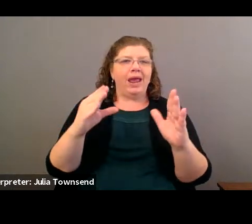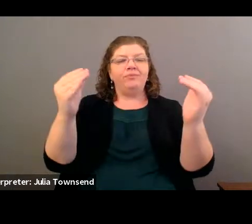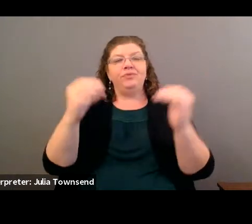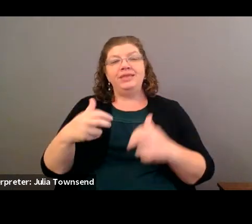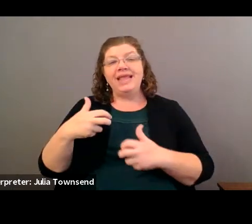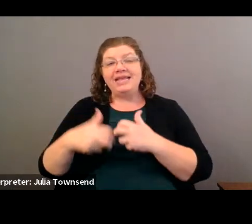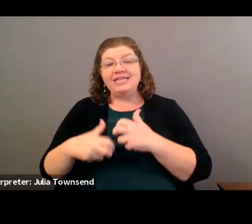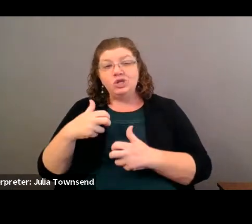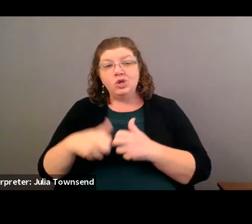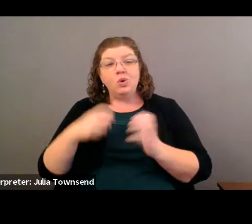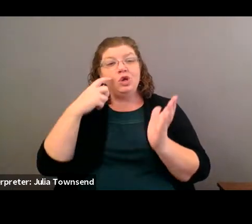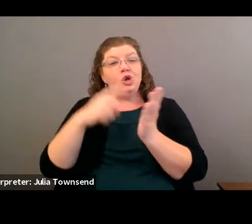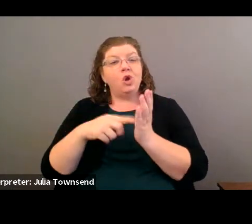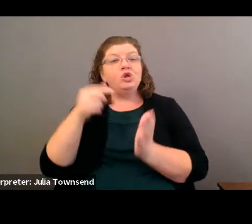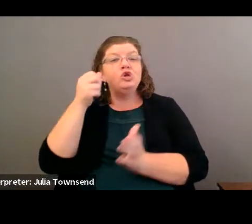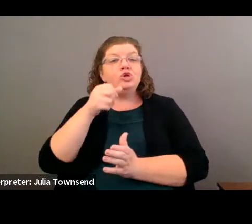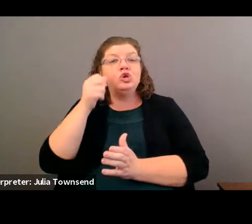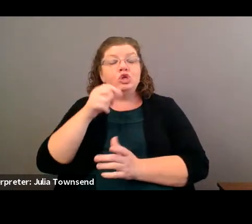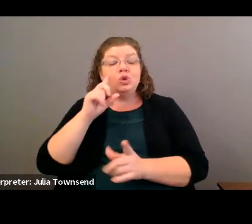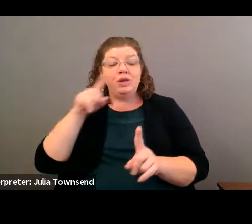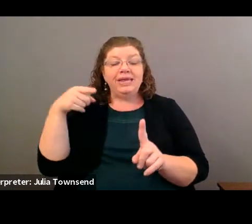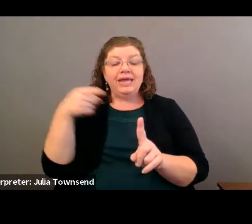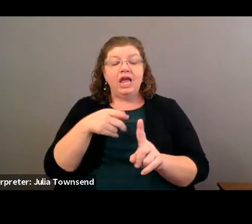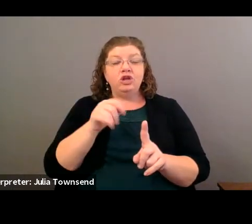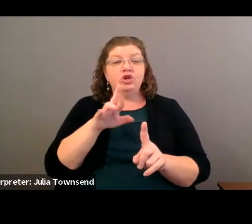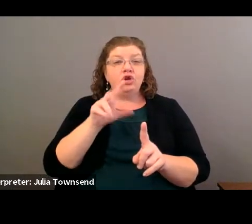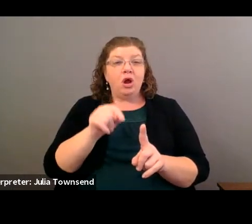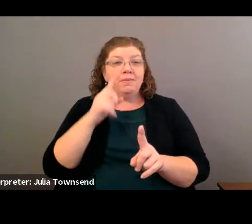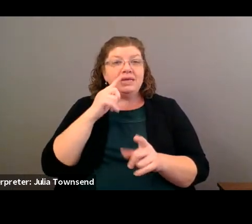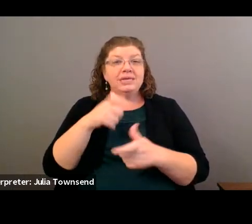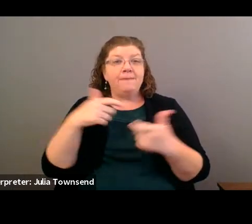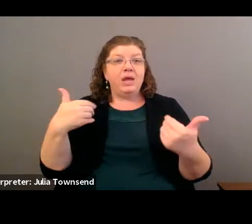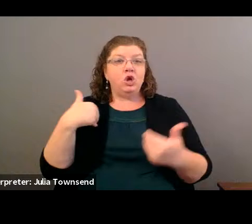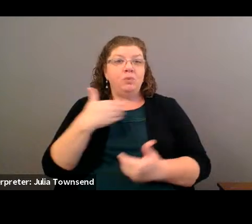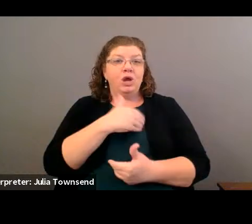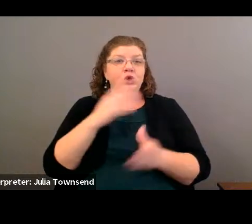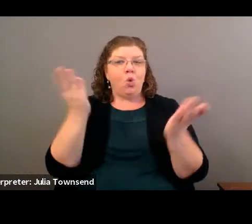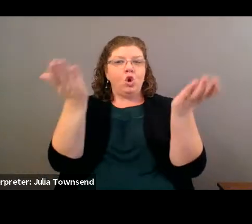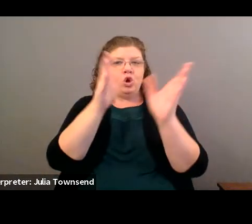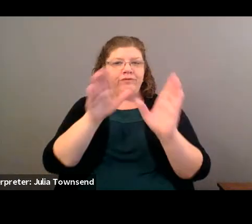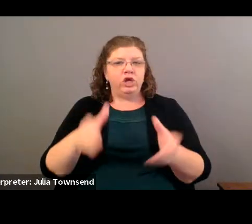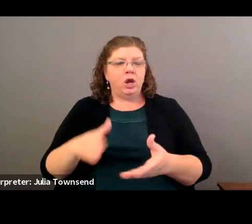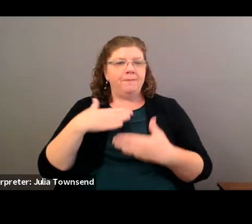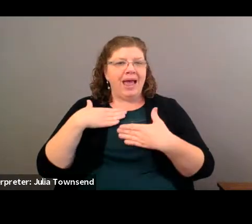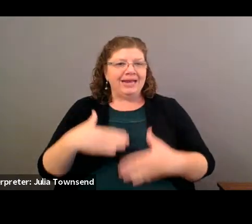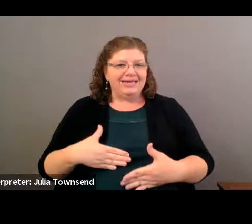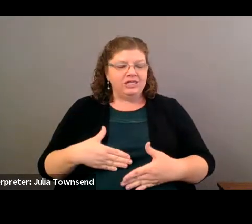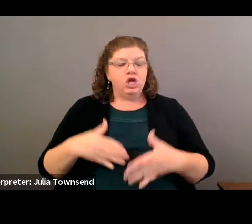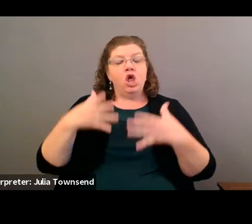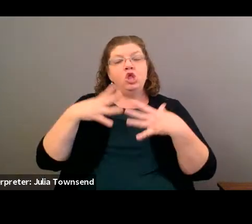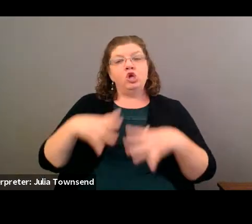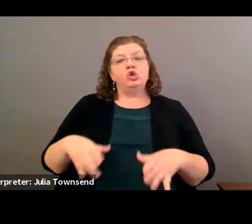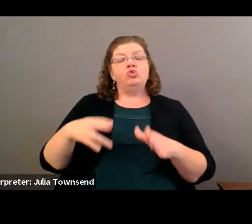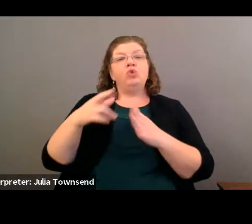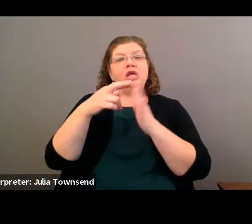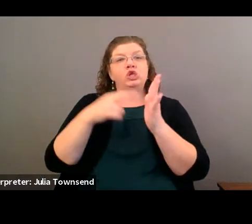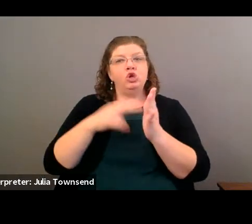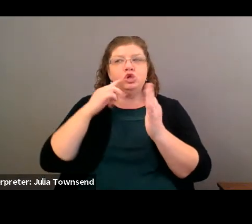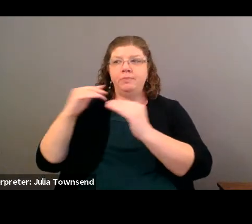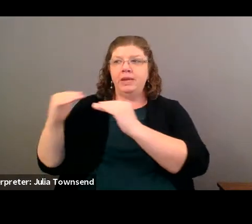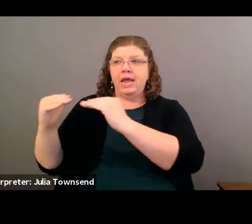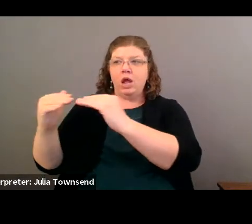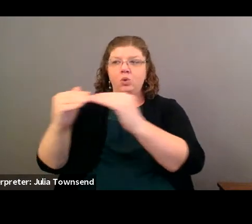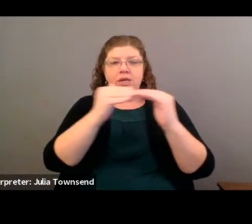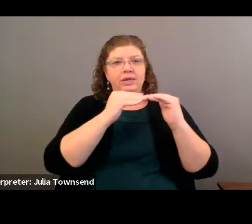noticed that girls would get targeted because they have bigger breasts or curvier bodies. The dress code should be applied equitably, and